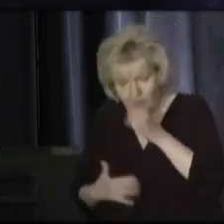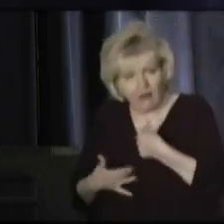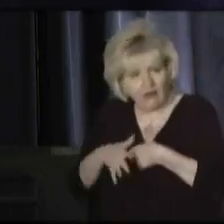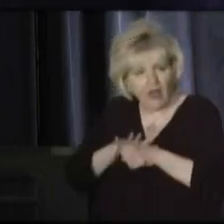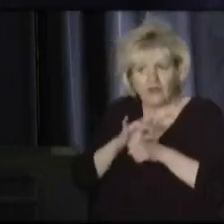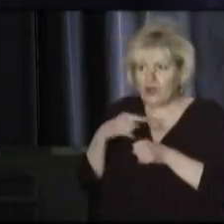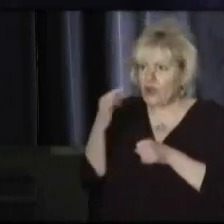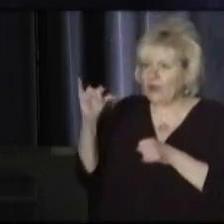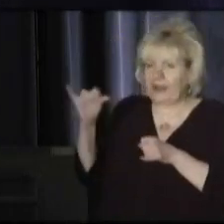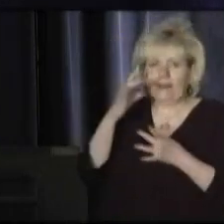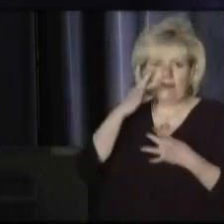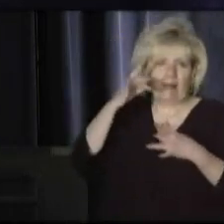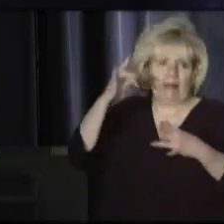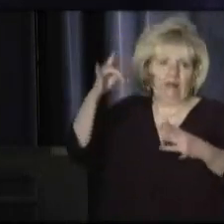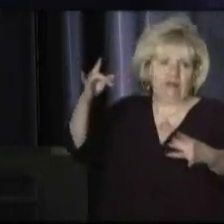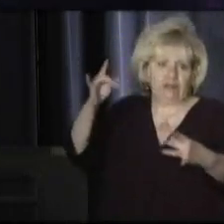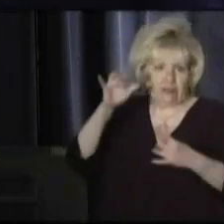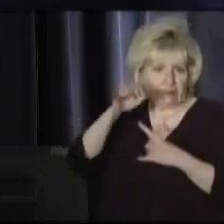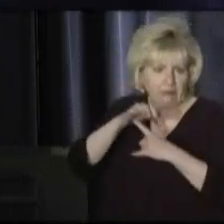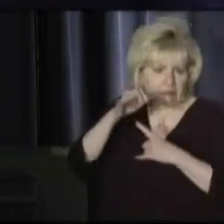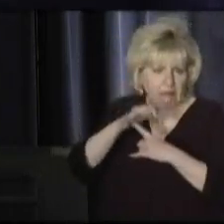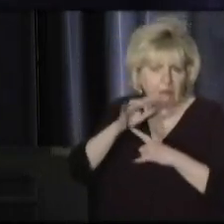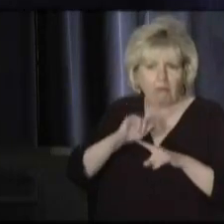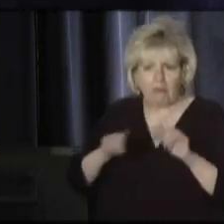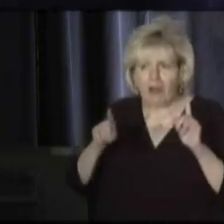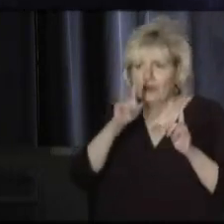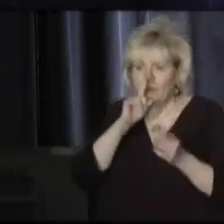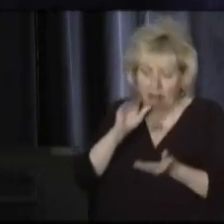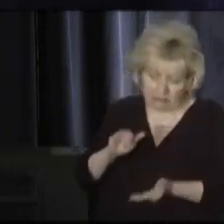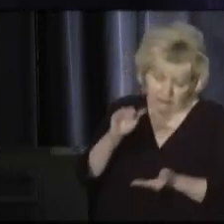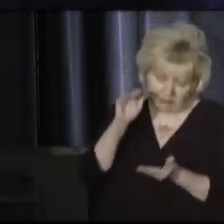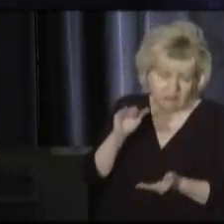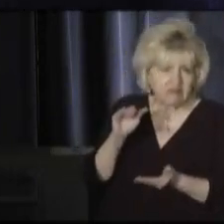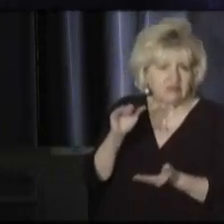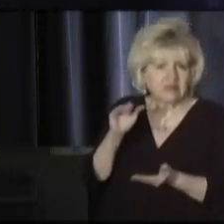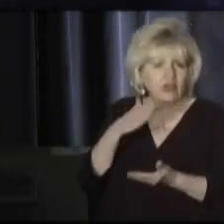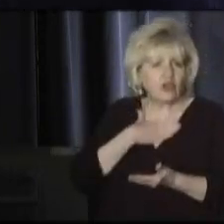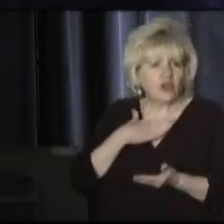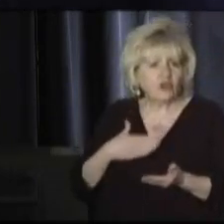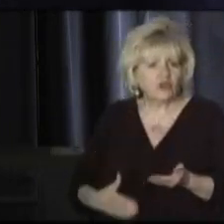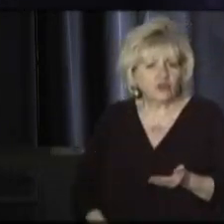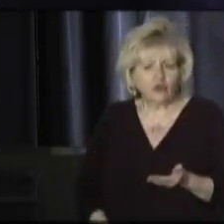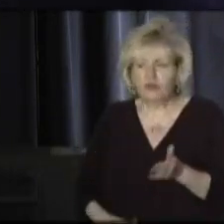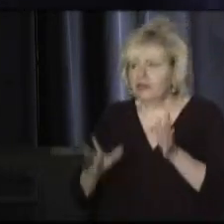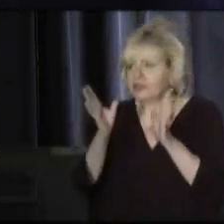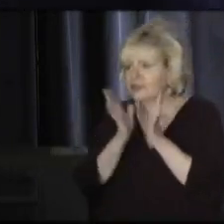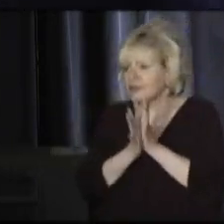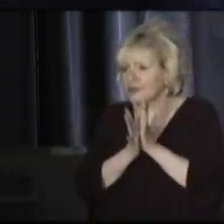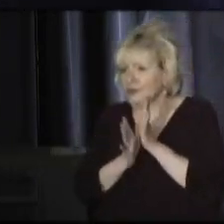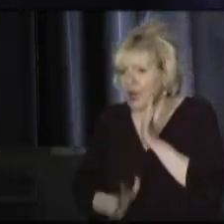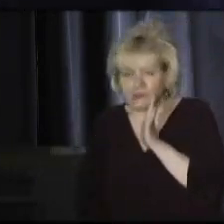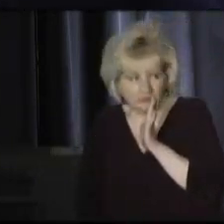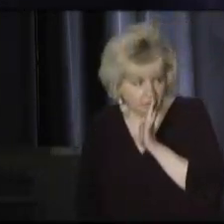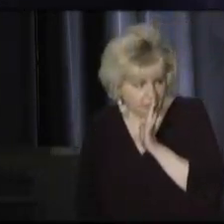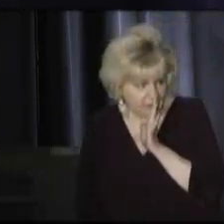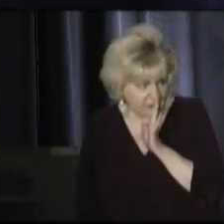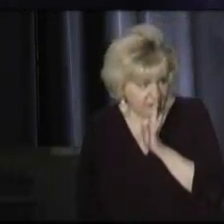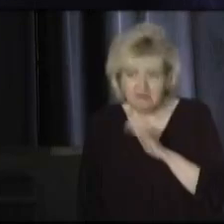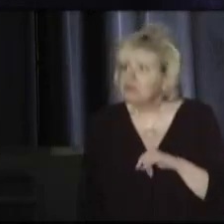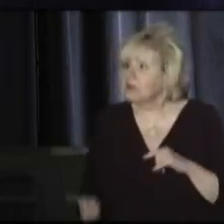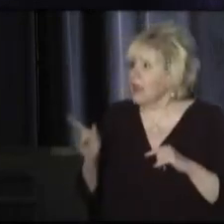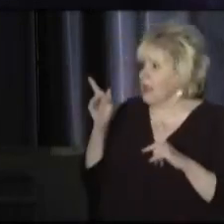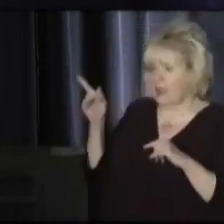You might know a Jade Suzuki yourself. Statistics say you probably do. Someone perhaps without the privilege of